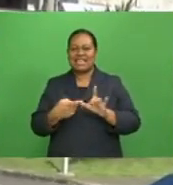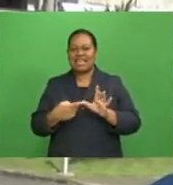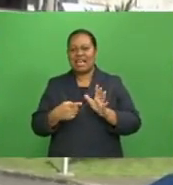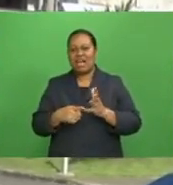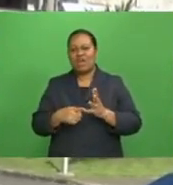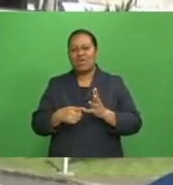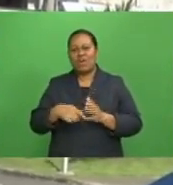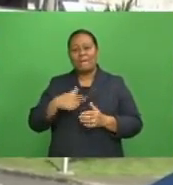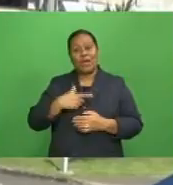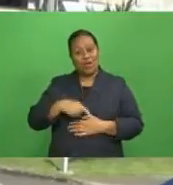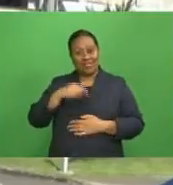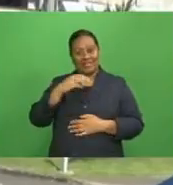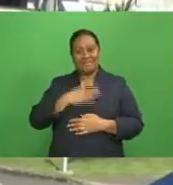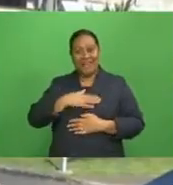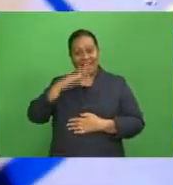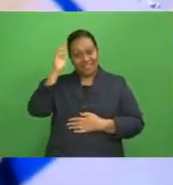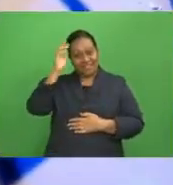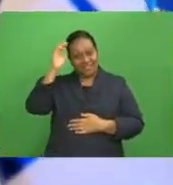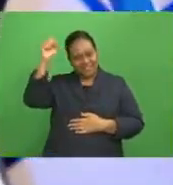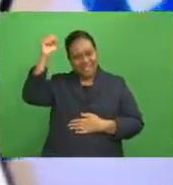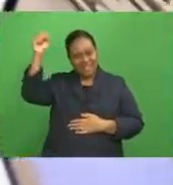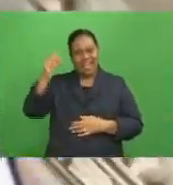senior in William Kikau.